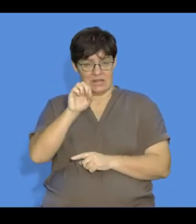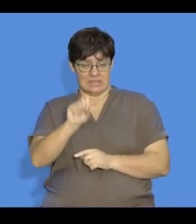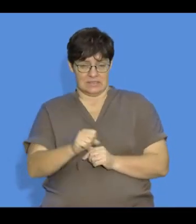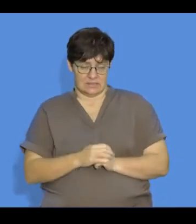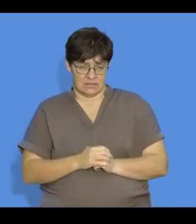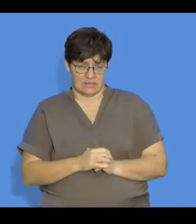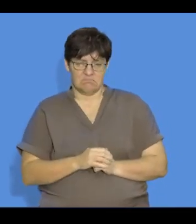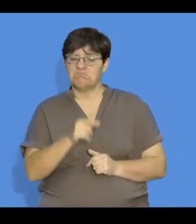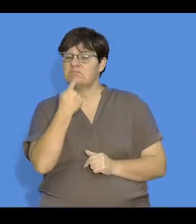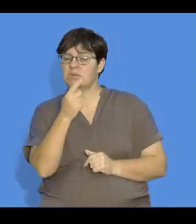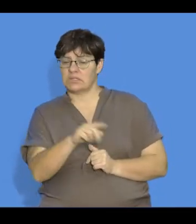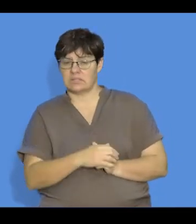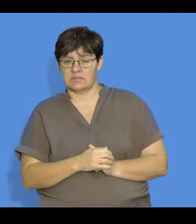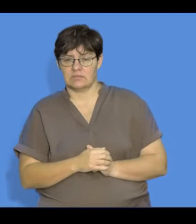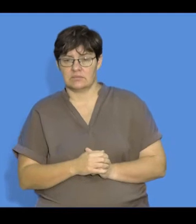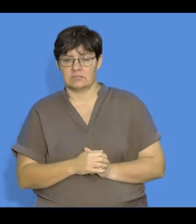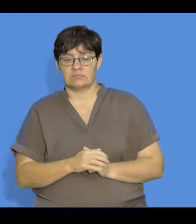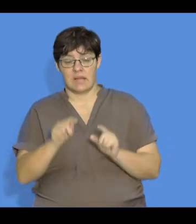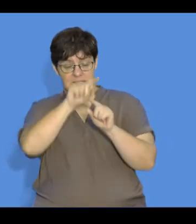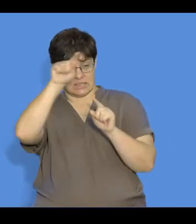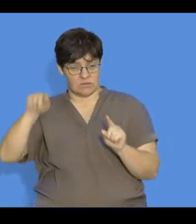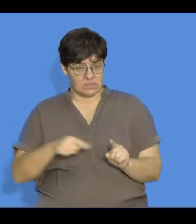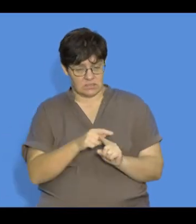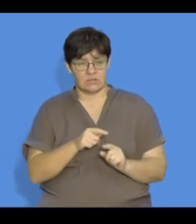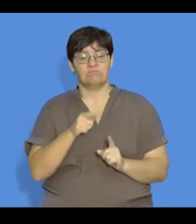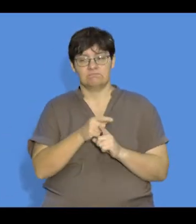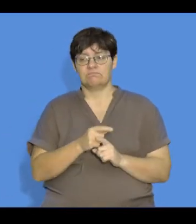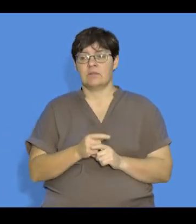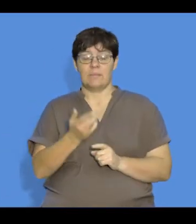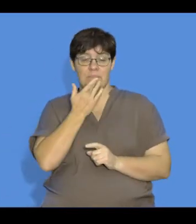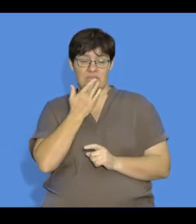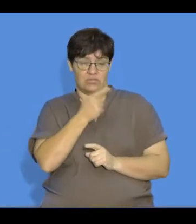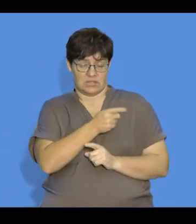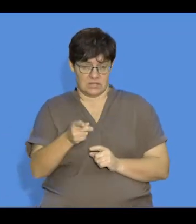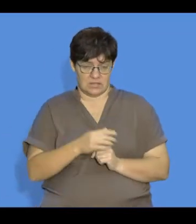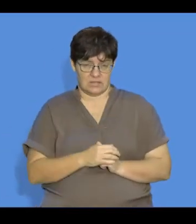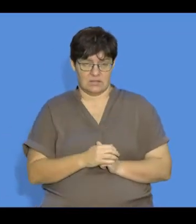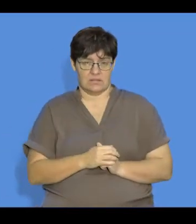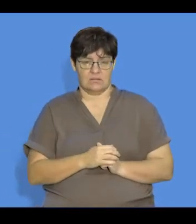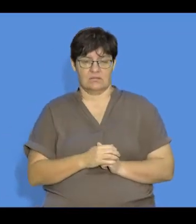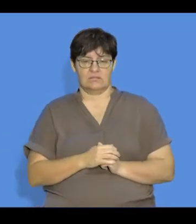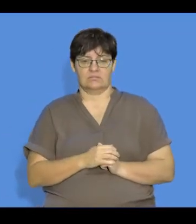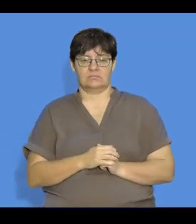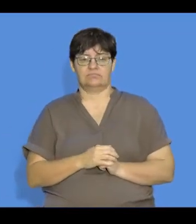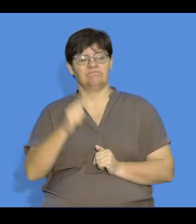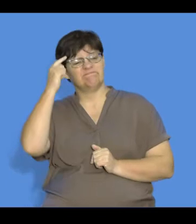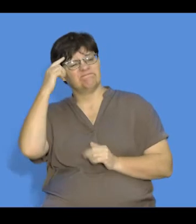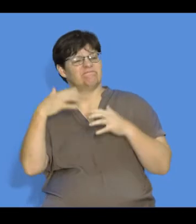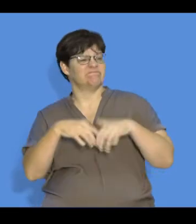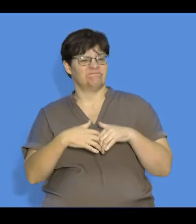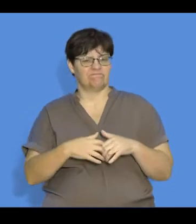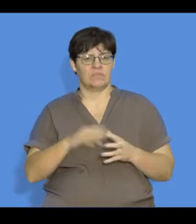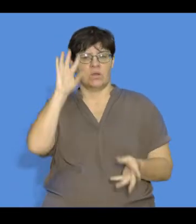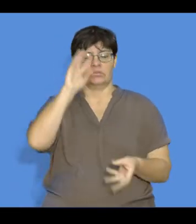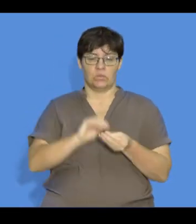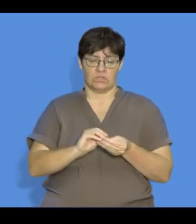is concerned? So what are we saying? We're saying that in a series circuit, voltage across the battery, right? We can think of this in terms